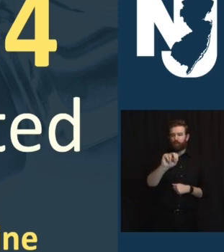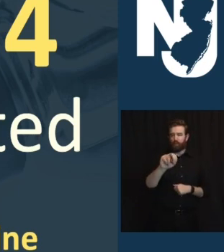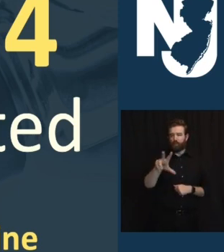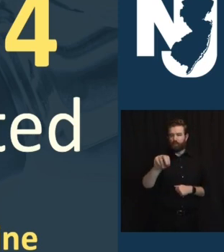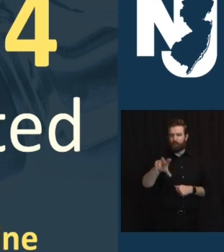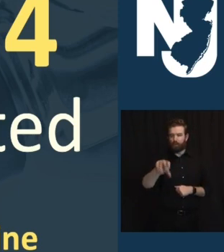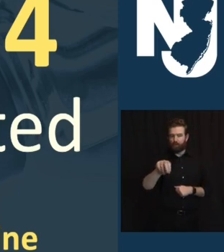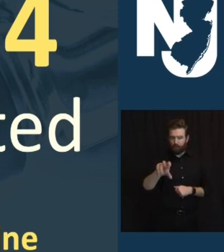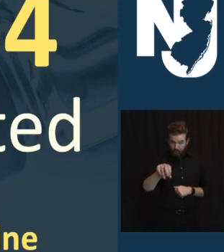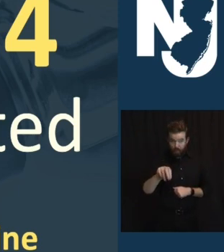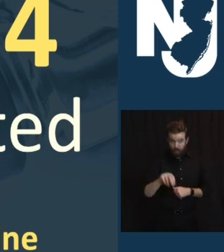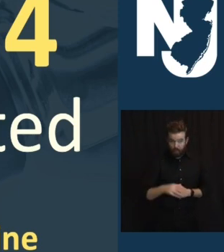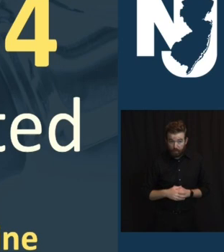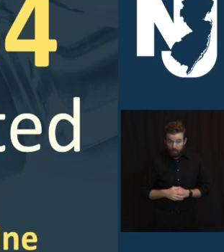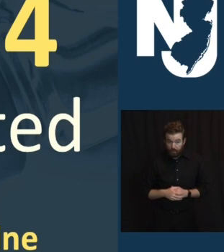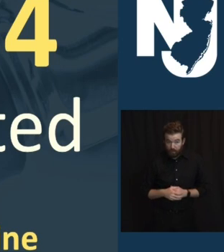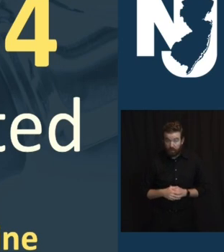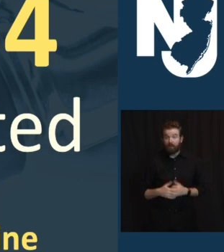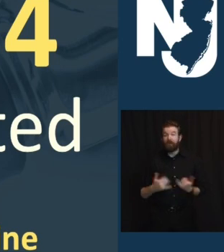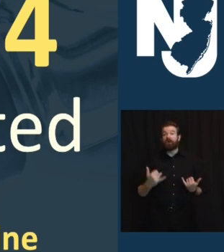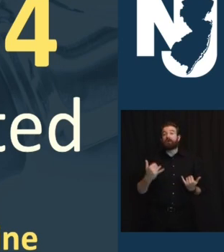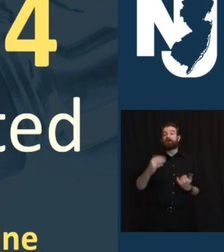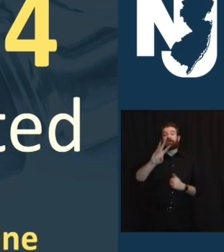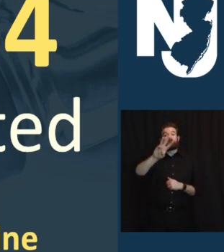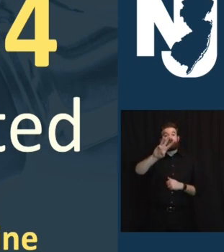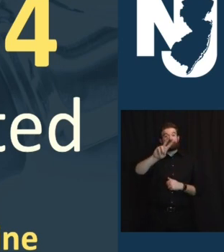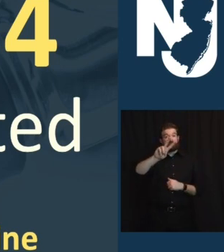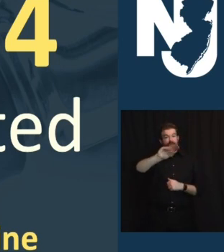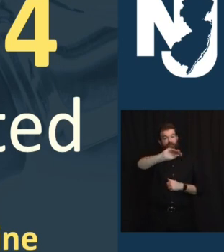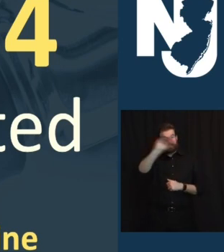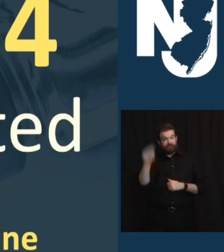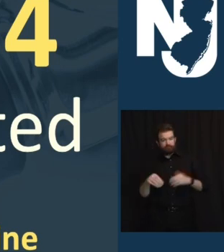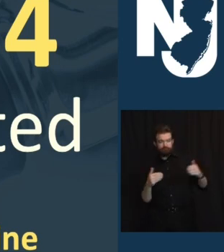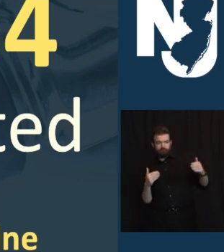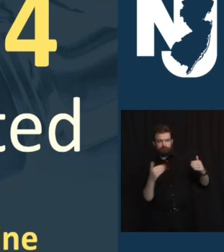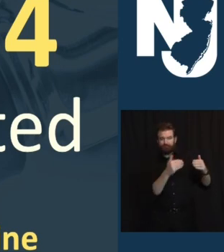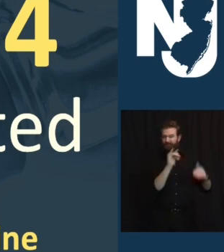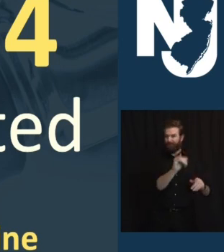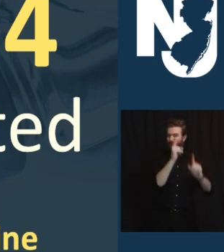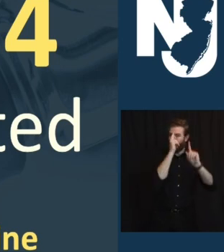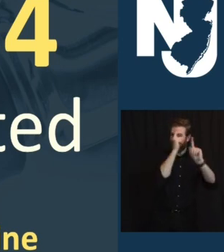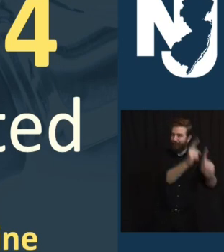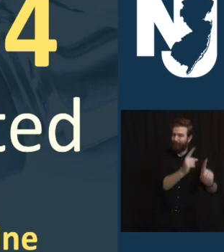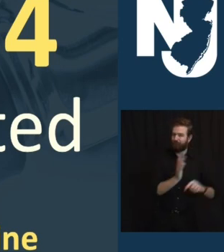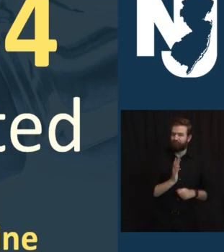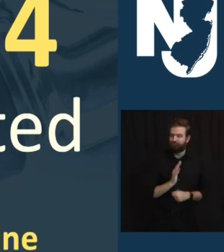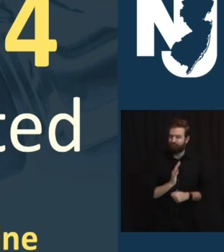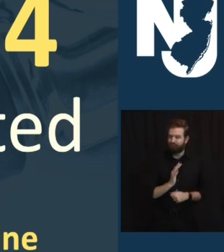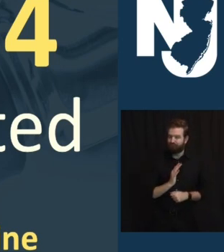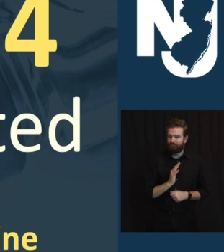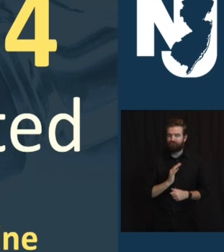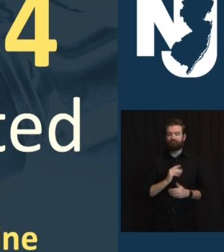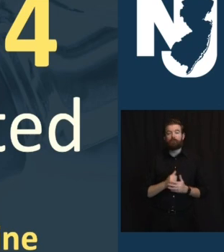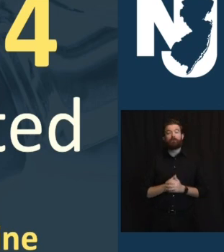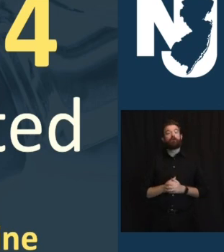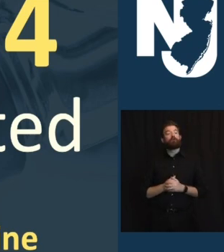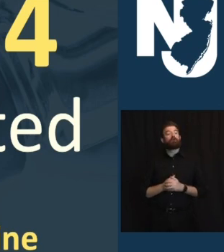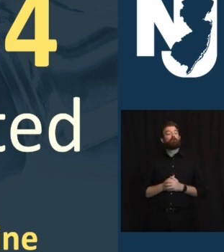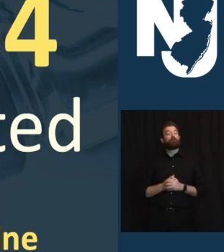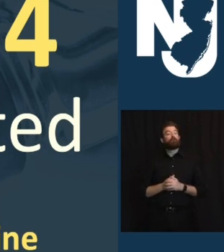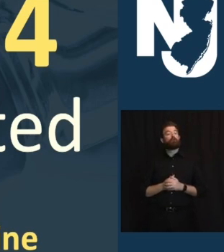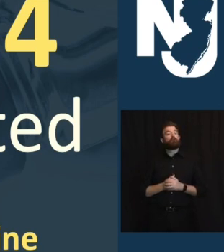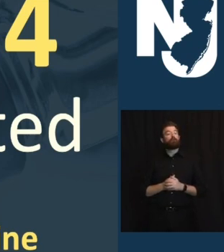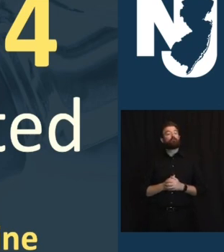exactly 62% toward that goal. Looking just at those who are receiving either a Pfizer